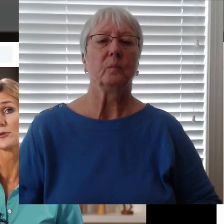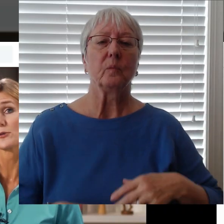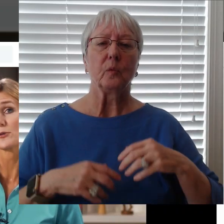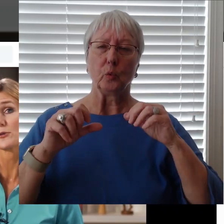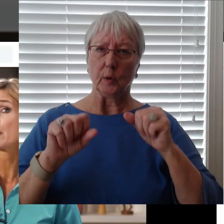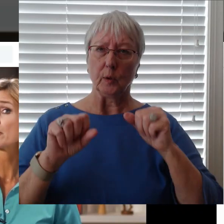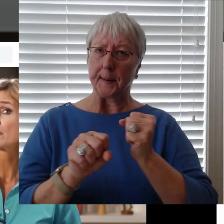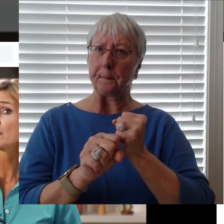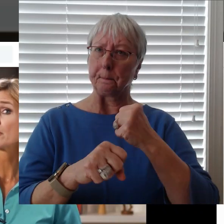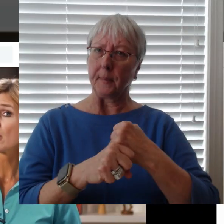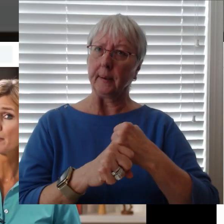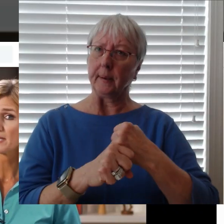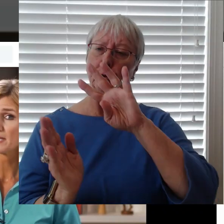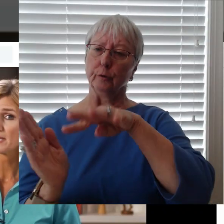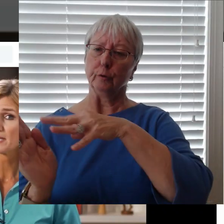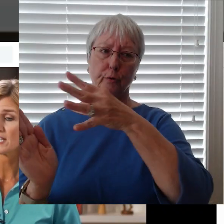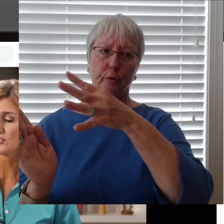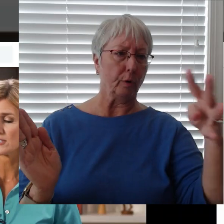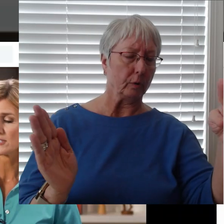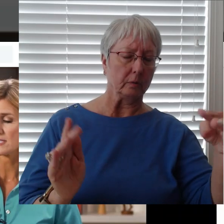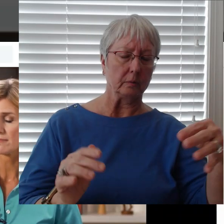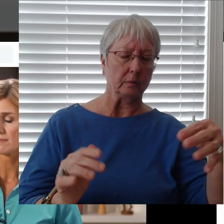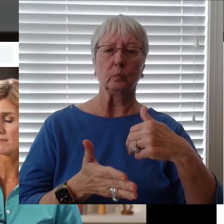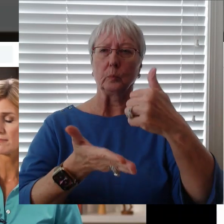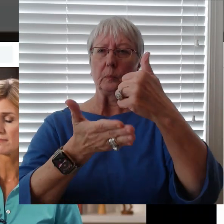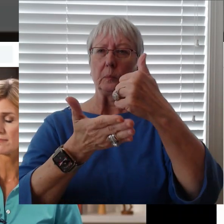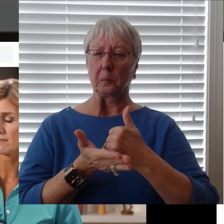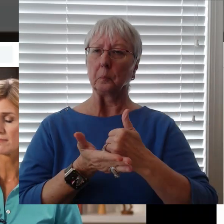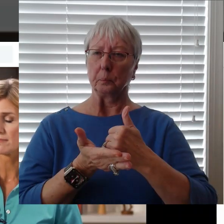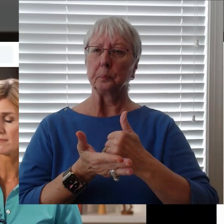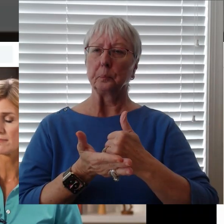chart to remember the combinations, like this one.